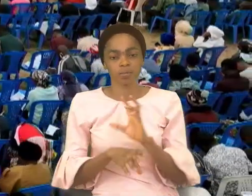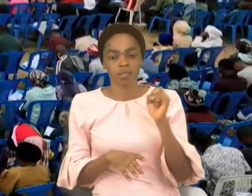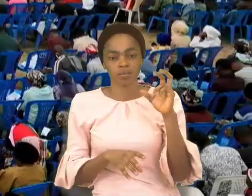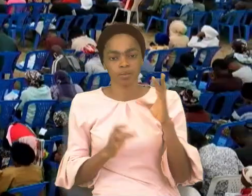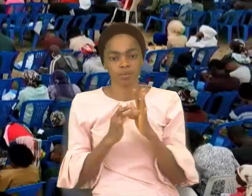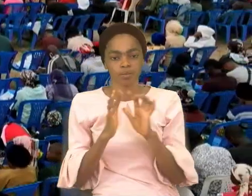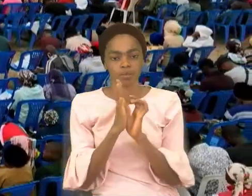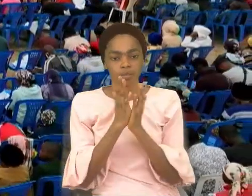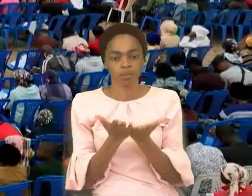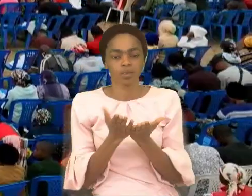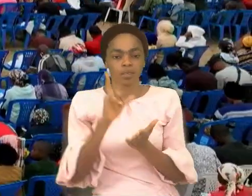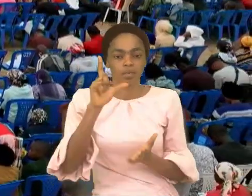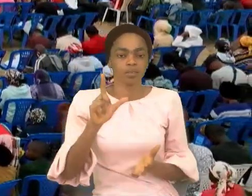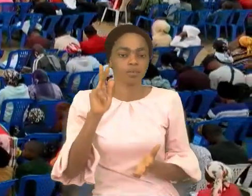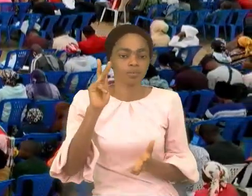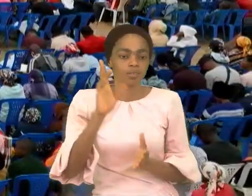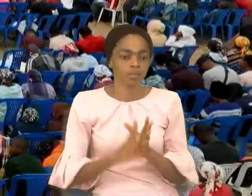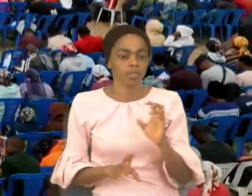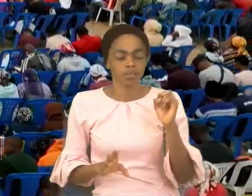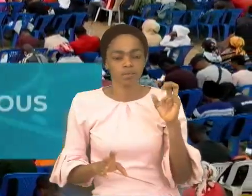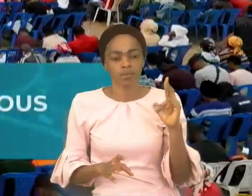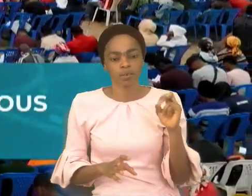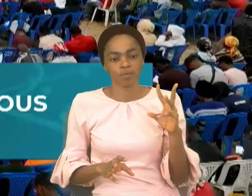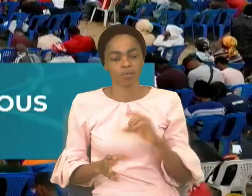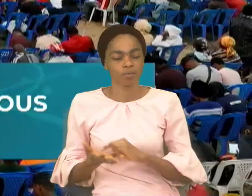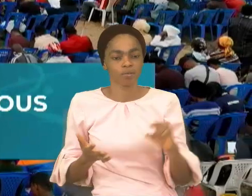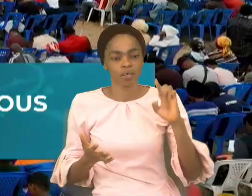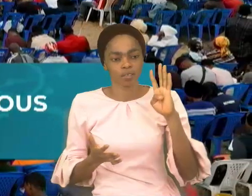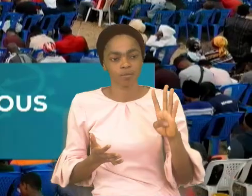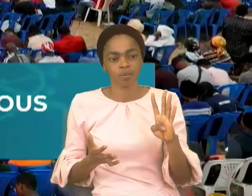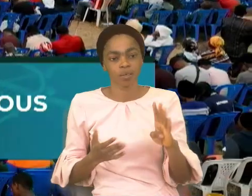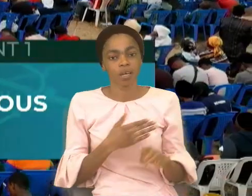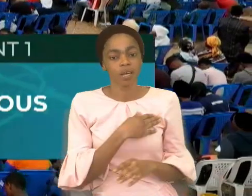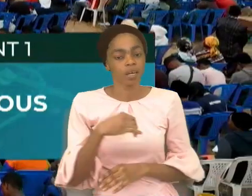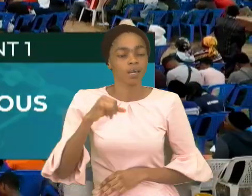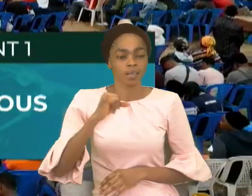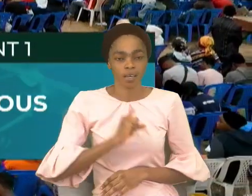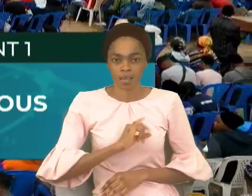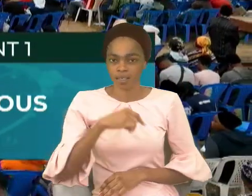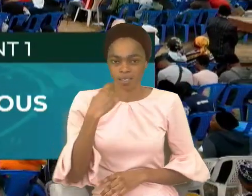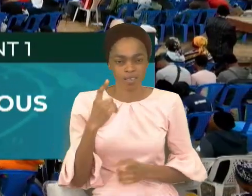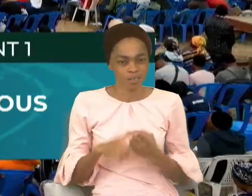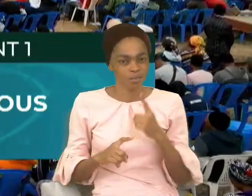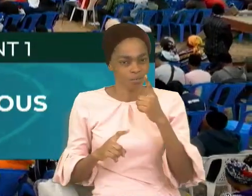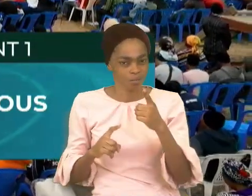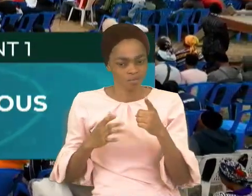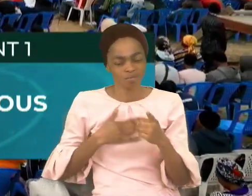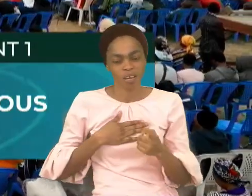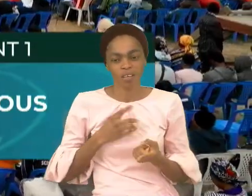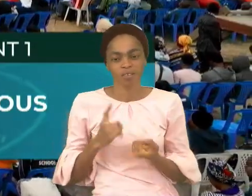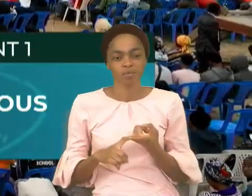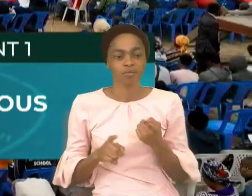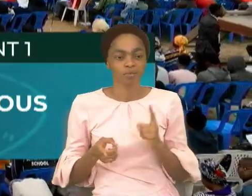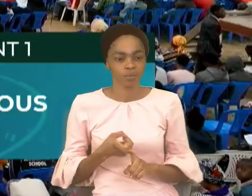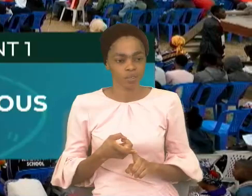And I say unto you, my friends, and I say unto you, my